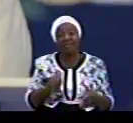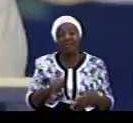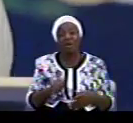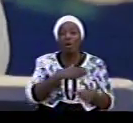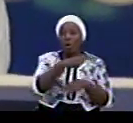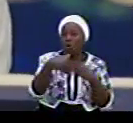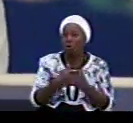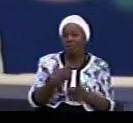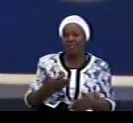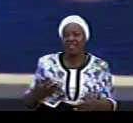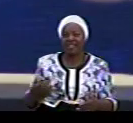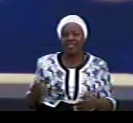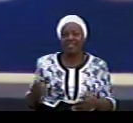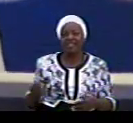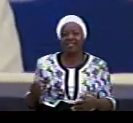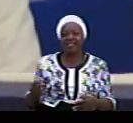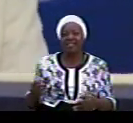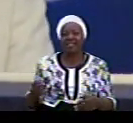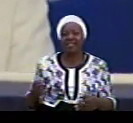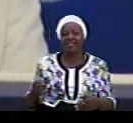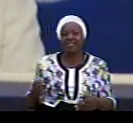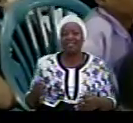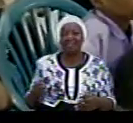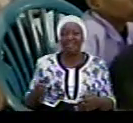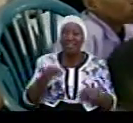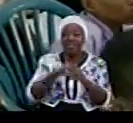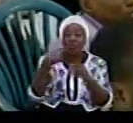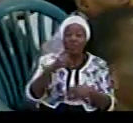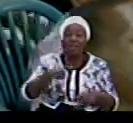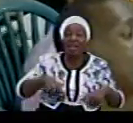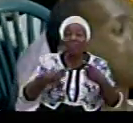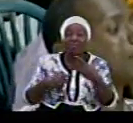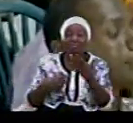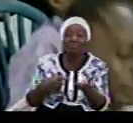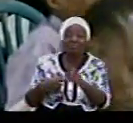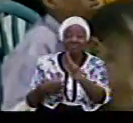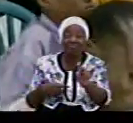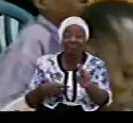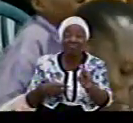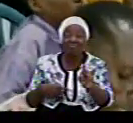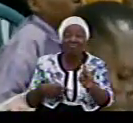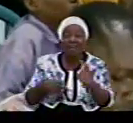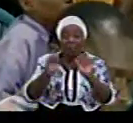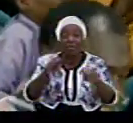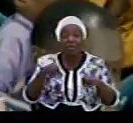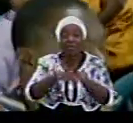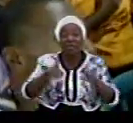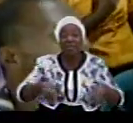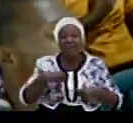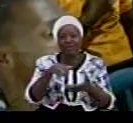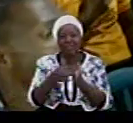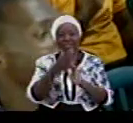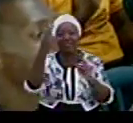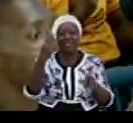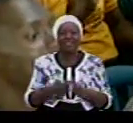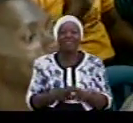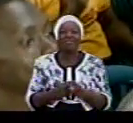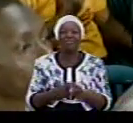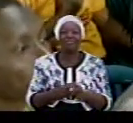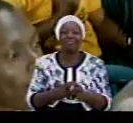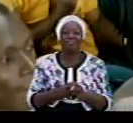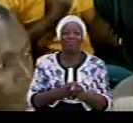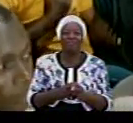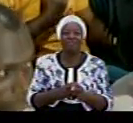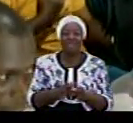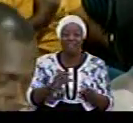things. In whose life? Possibly your life in Jesus' name.